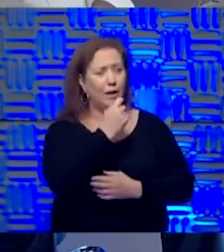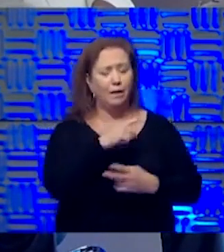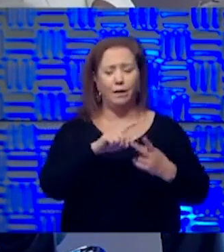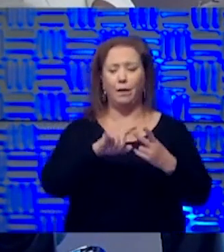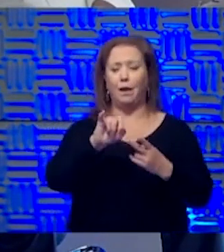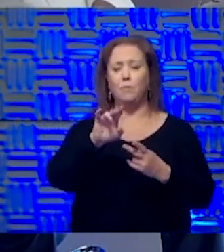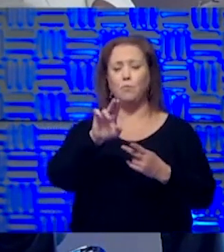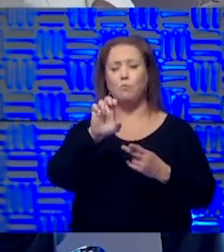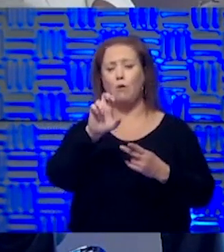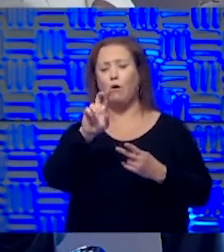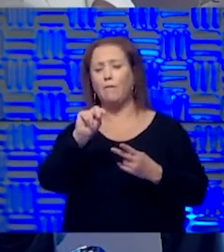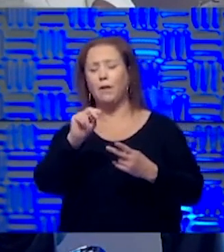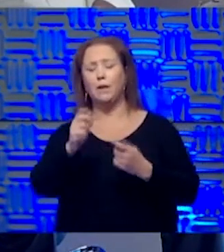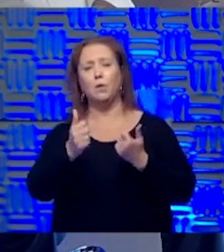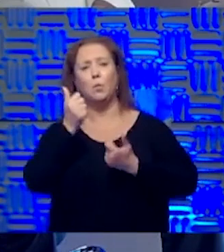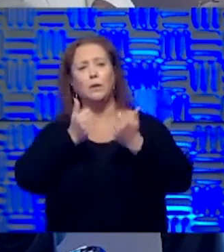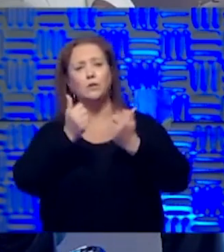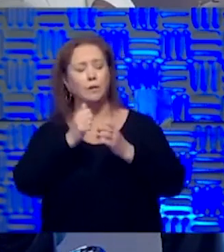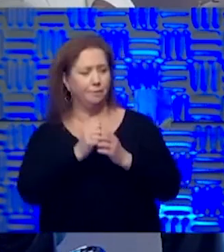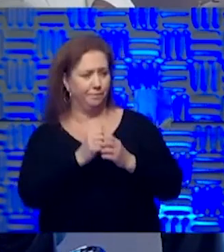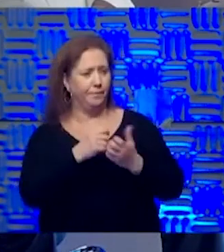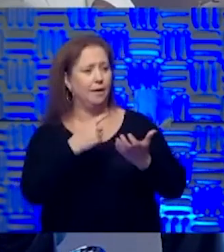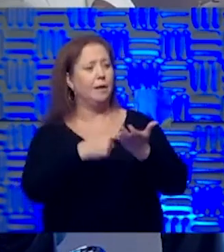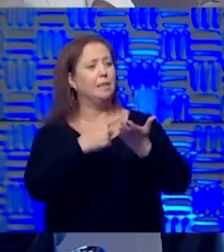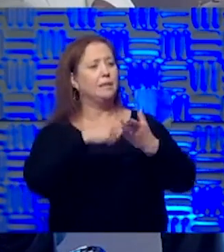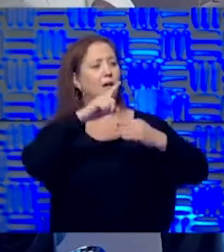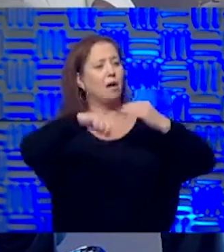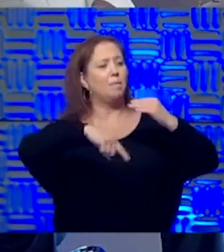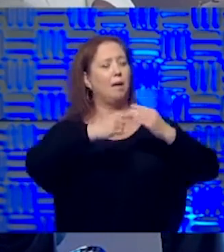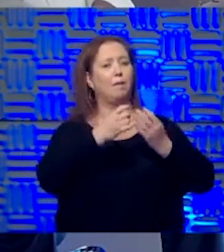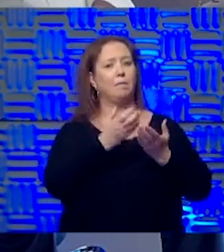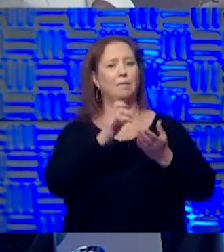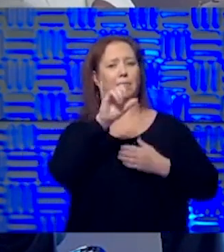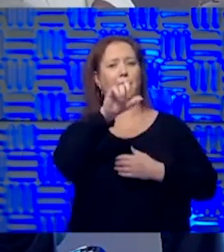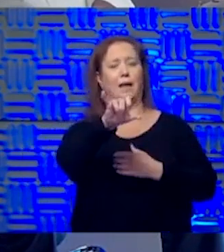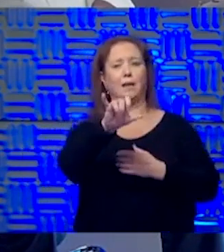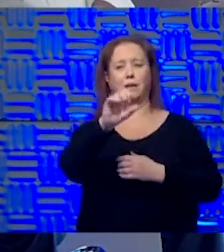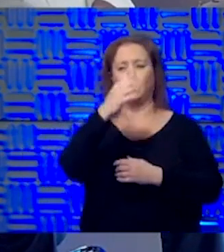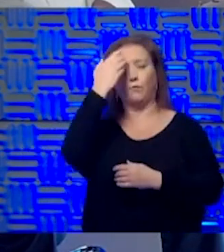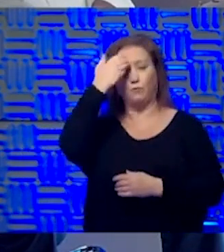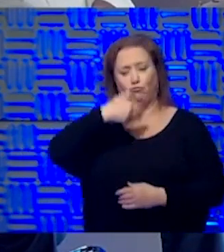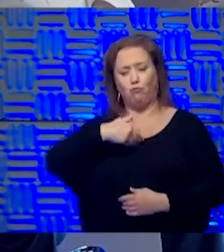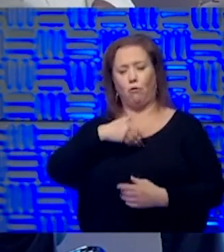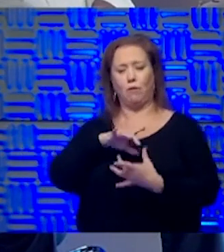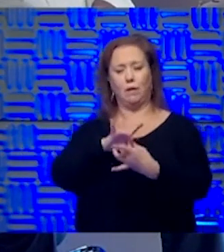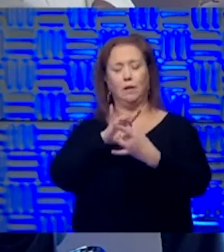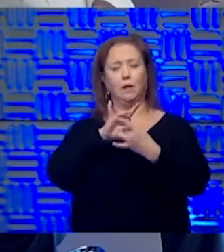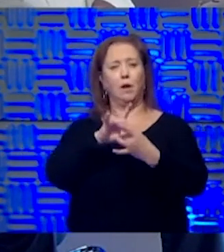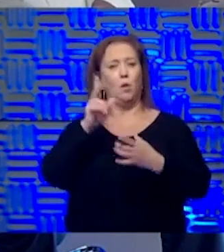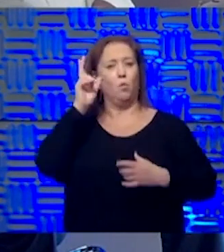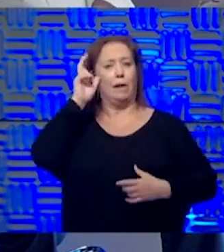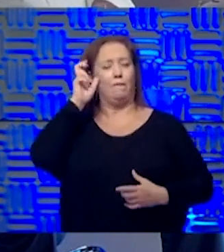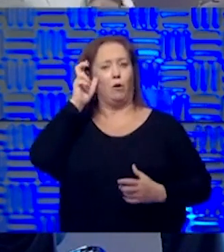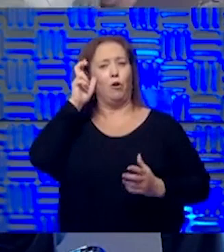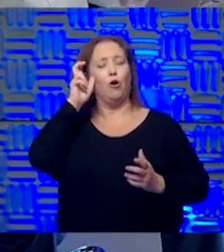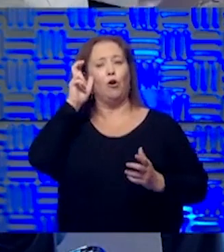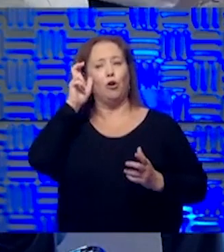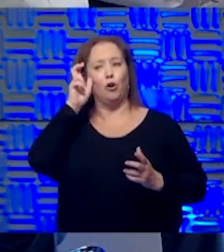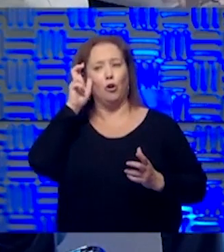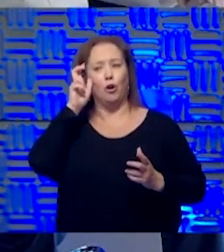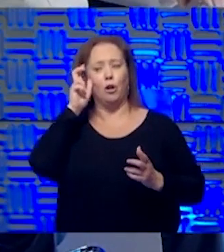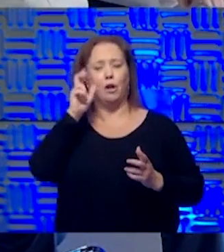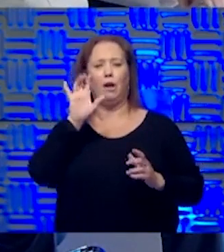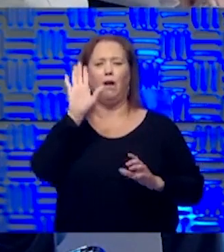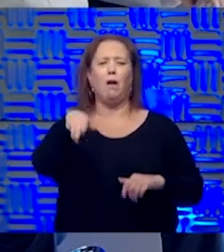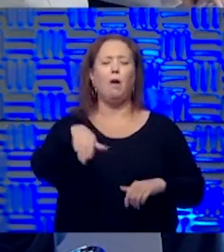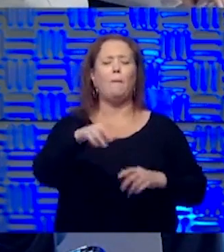ibuprofen? So Dana, let's talk a little bit about some of those things for stroke, et cetera. We've heard a lot about initially,